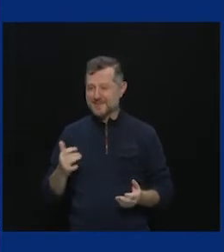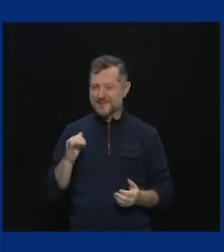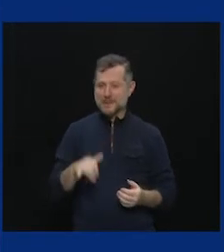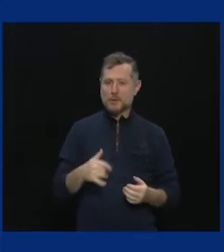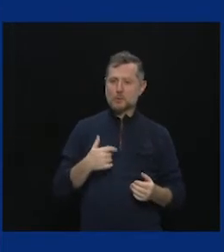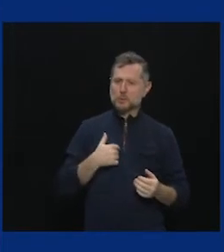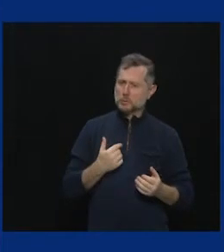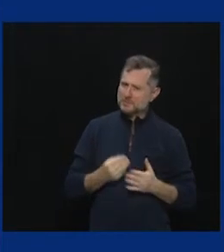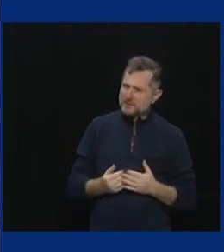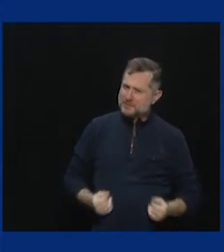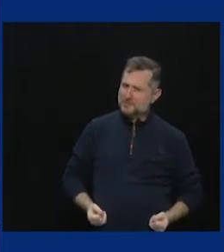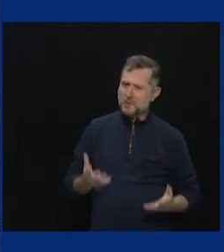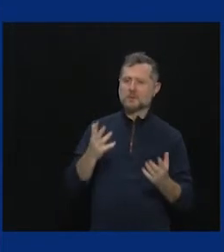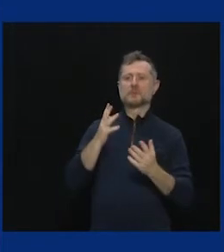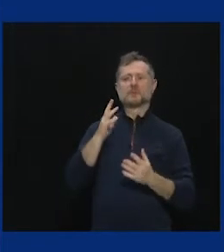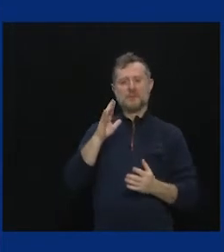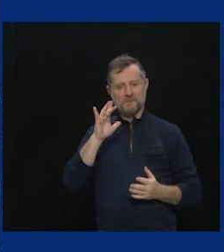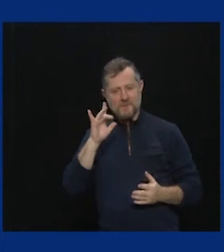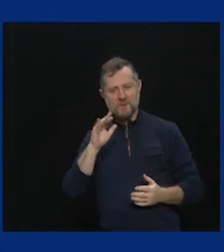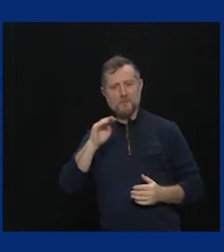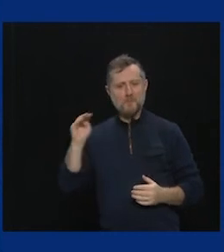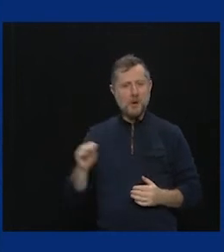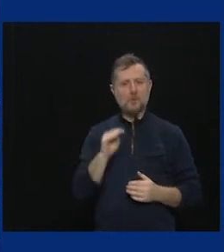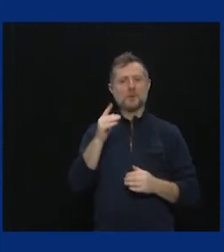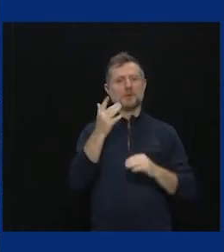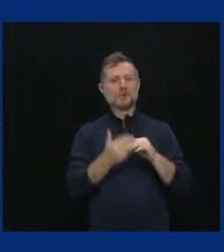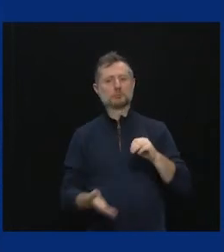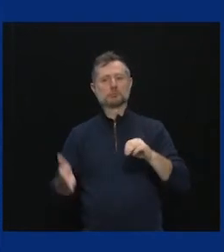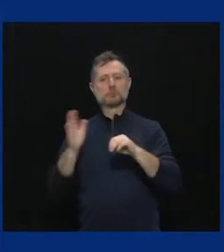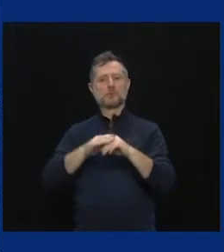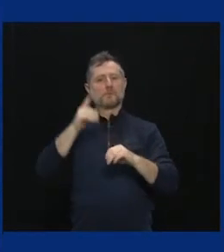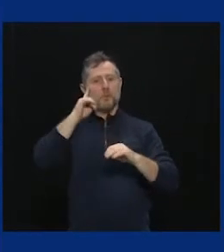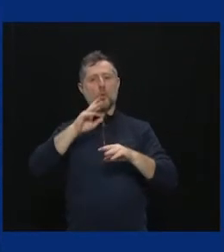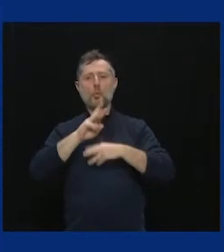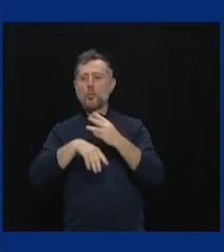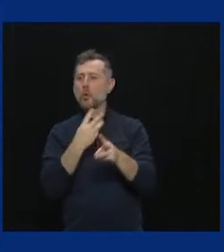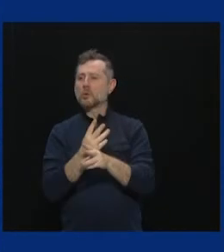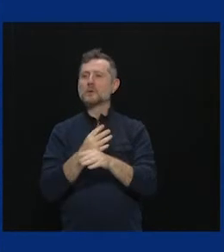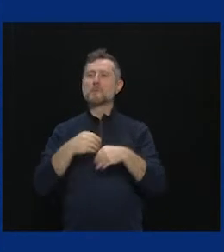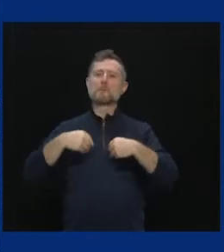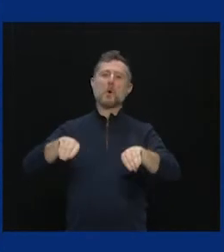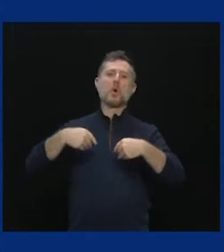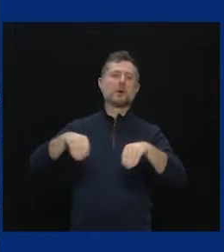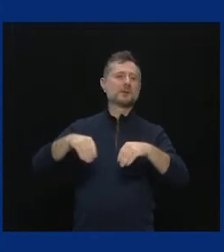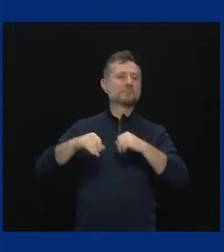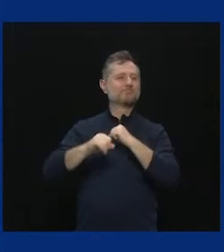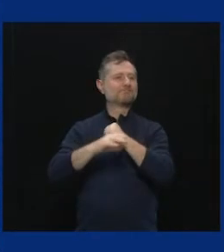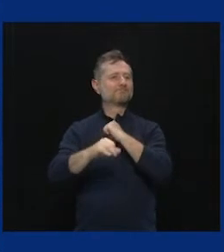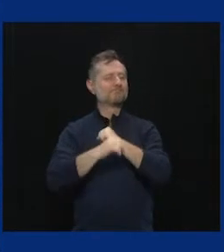global marketing campaign. So those are the elements of our plan.